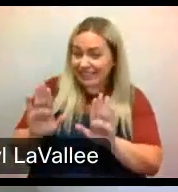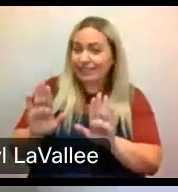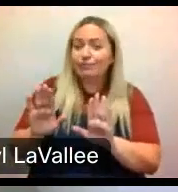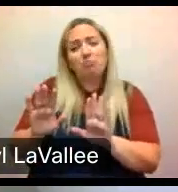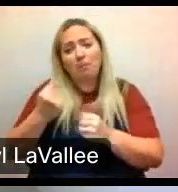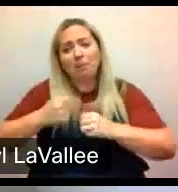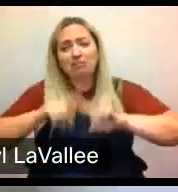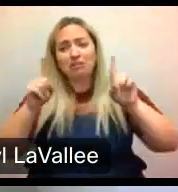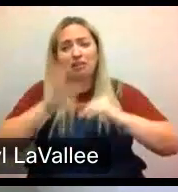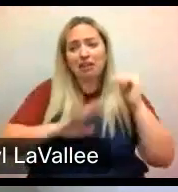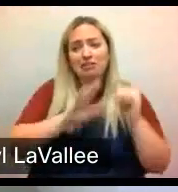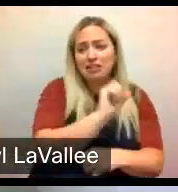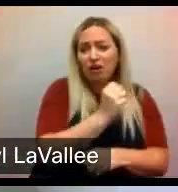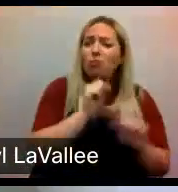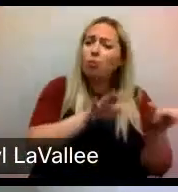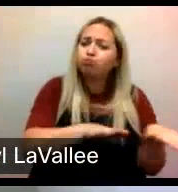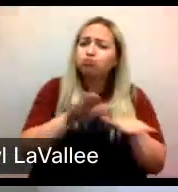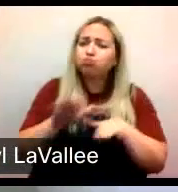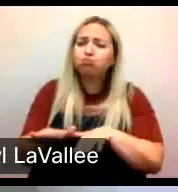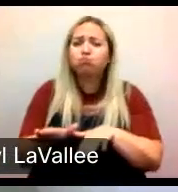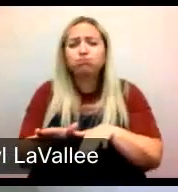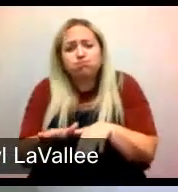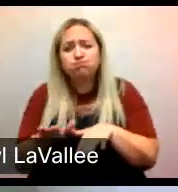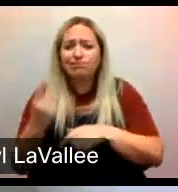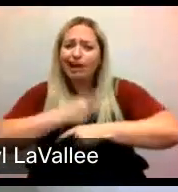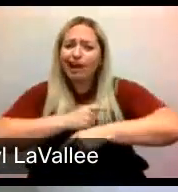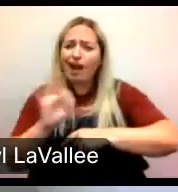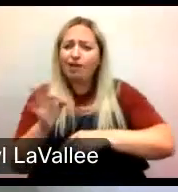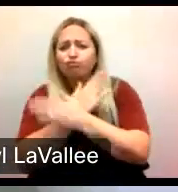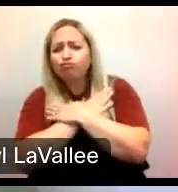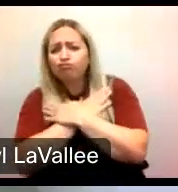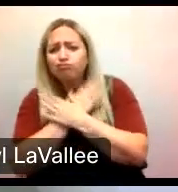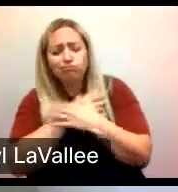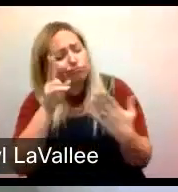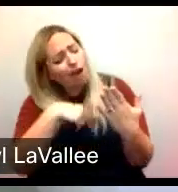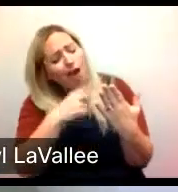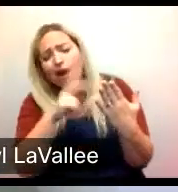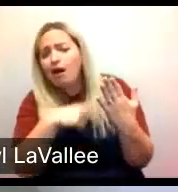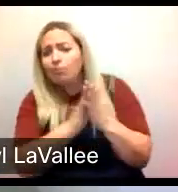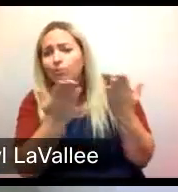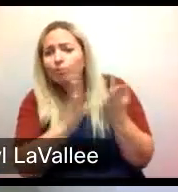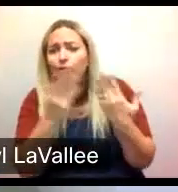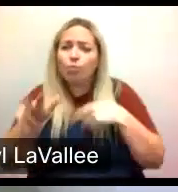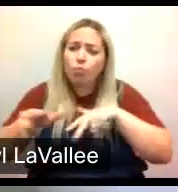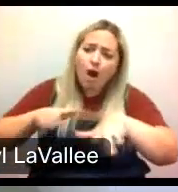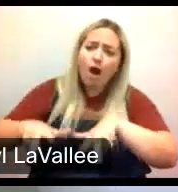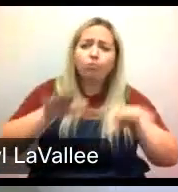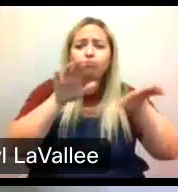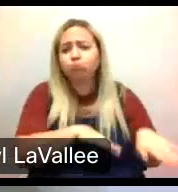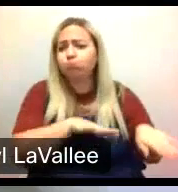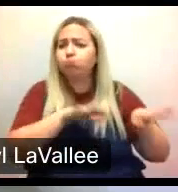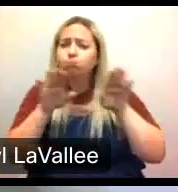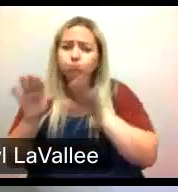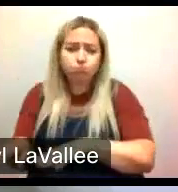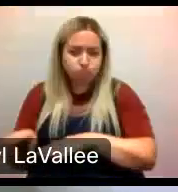little bit different than Saturday. It was more relaxed. He kind of took the day off. He relaxed, he read, he went for a walk, much more leisurely day. So